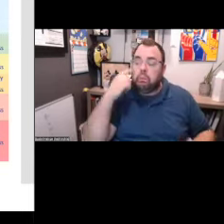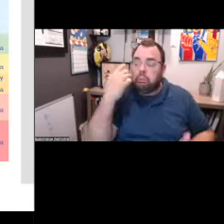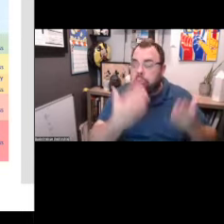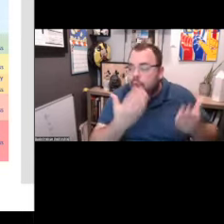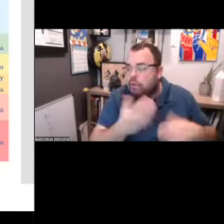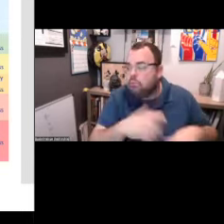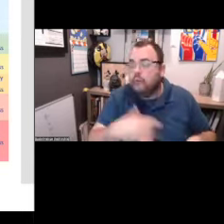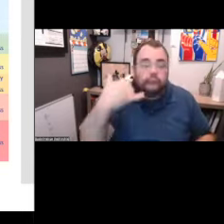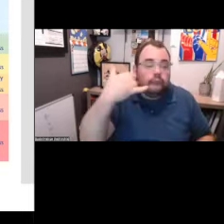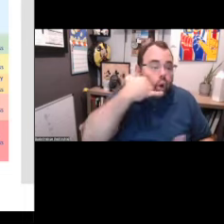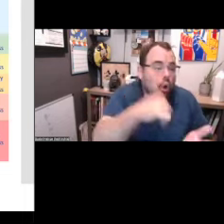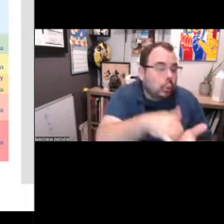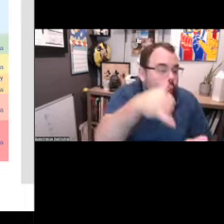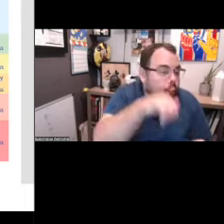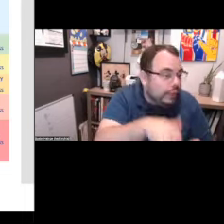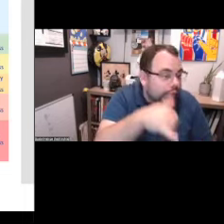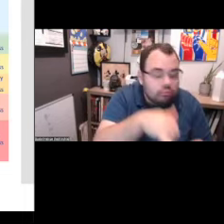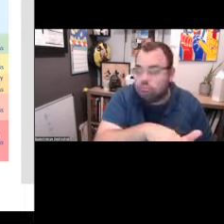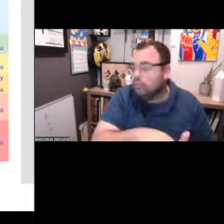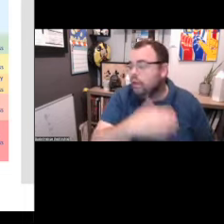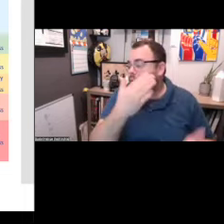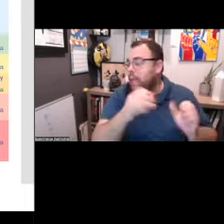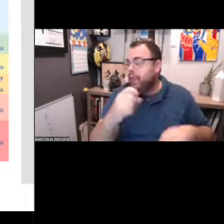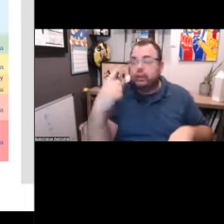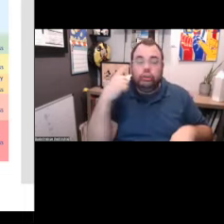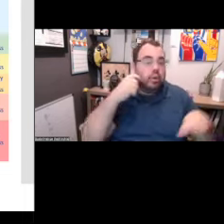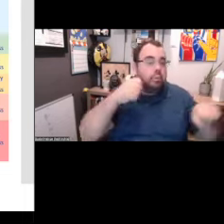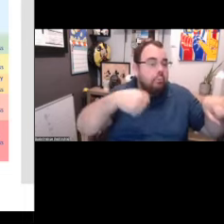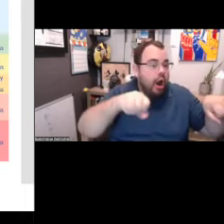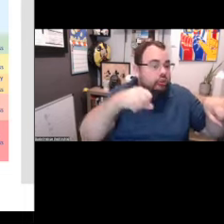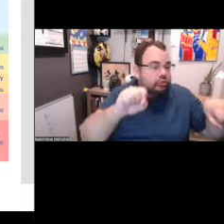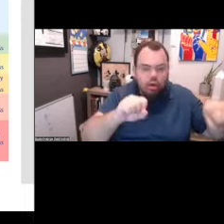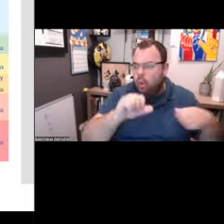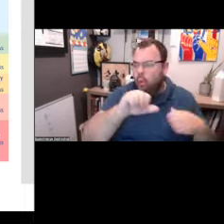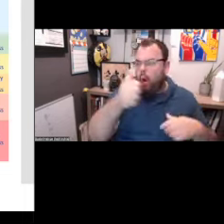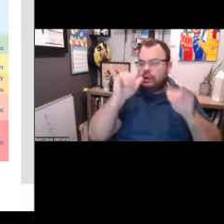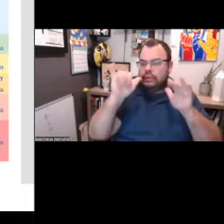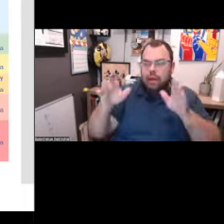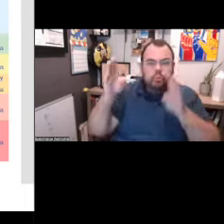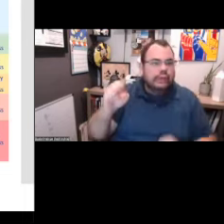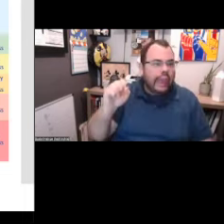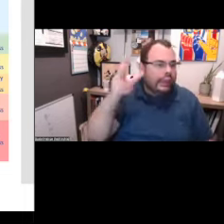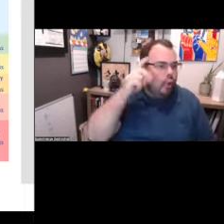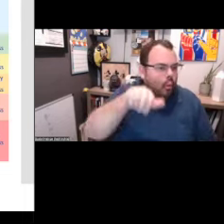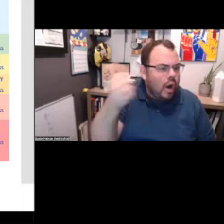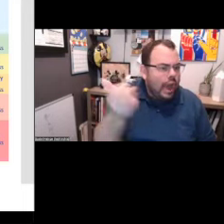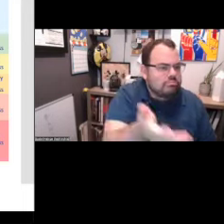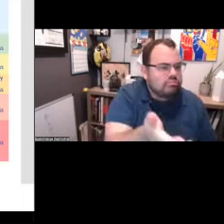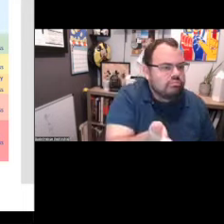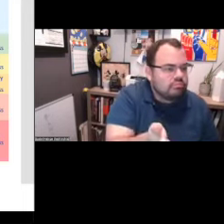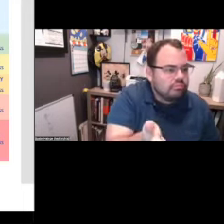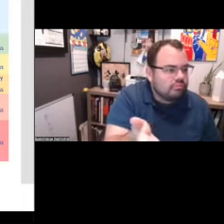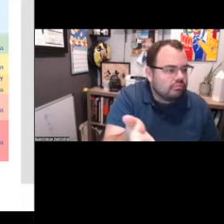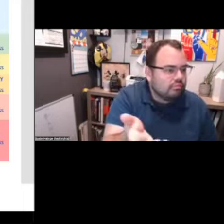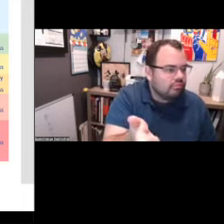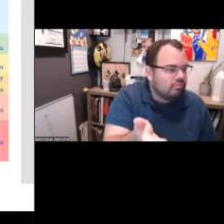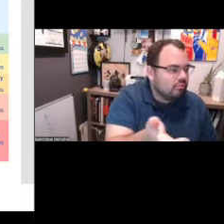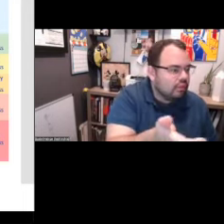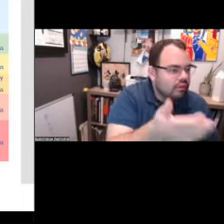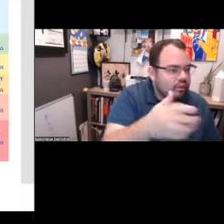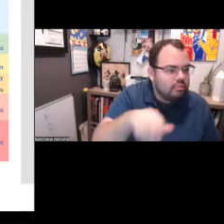Anything loud you can hear, whether it's a phone or maybe a motorcycle or other things, maybe another